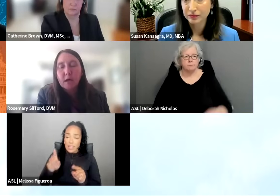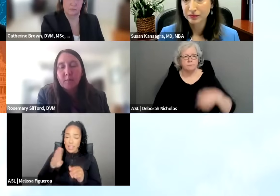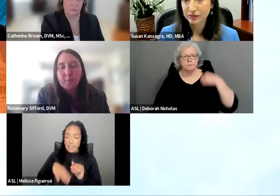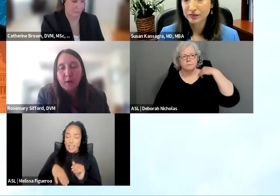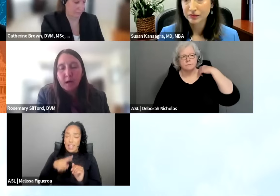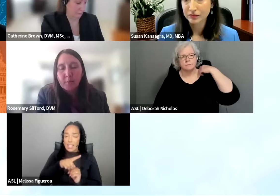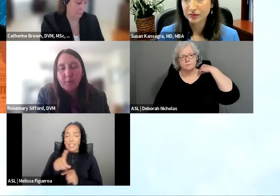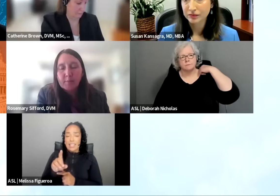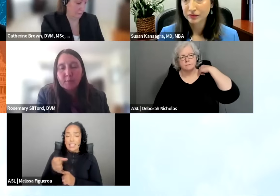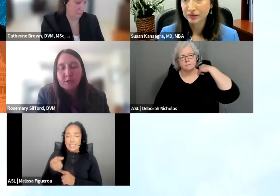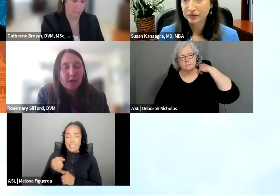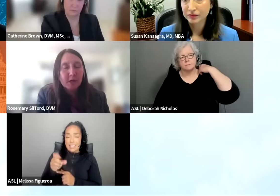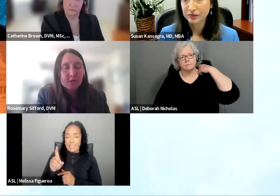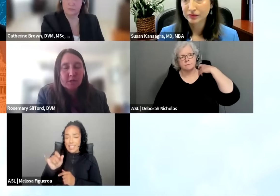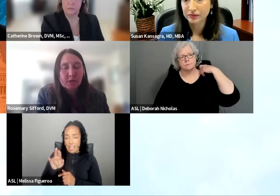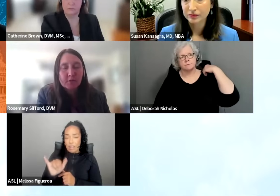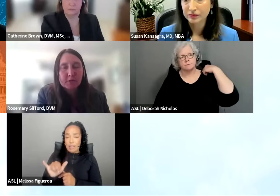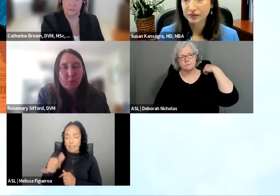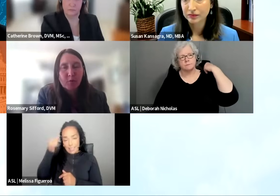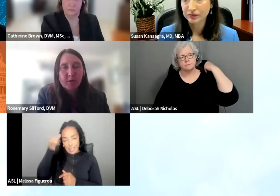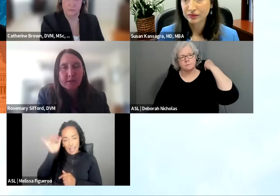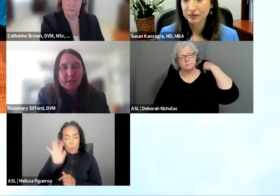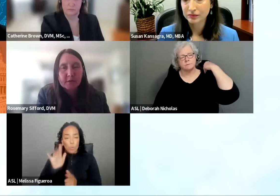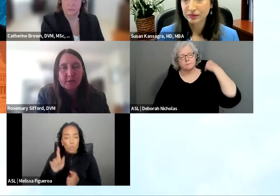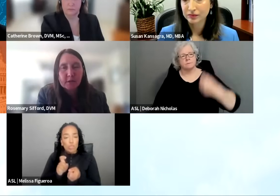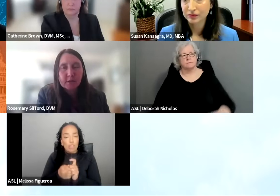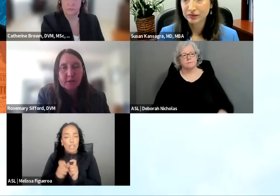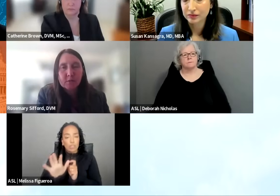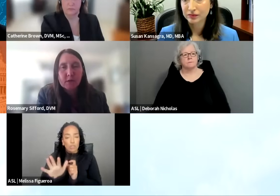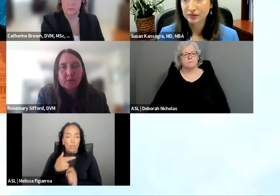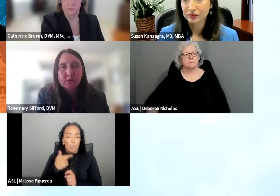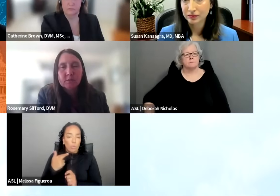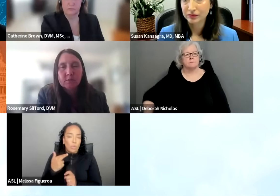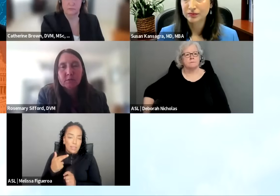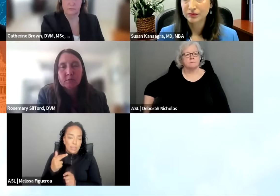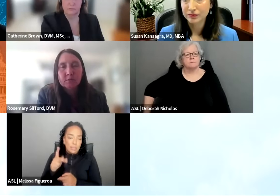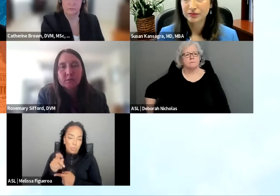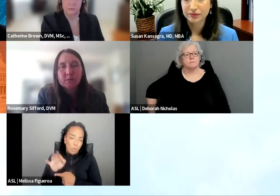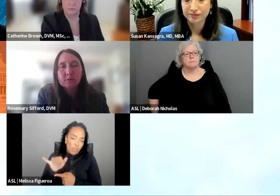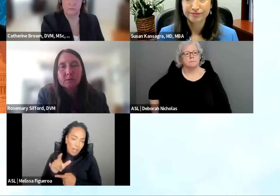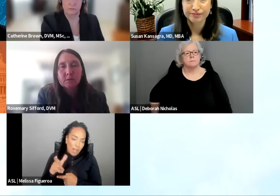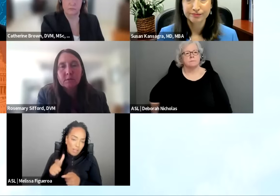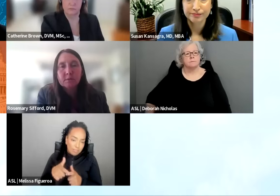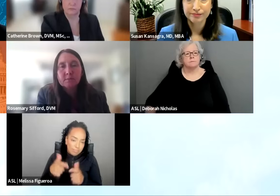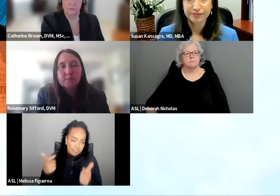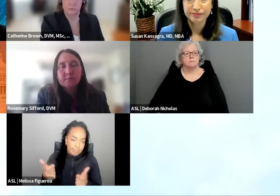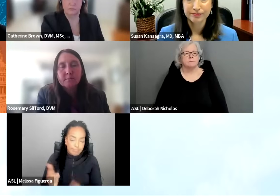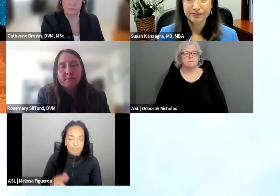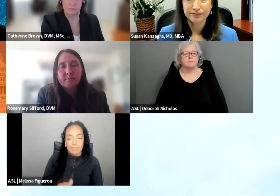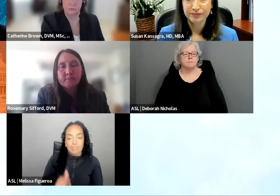cattle, probably changes their risk profile significantly as well.